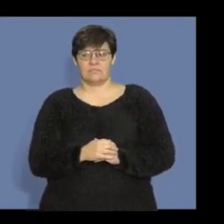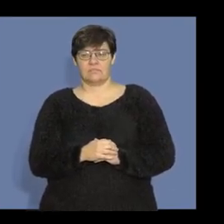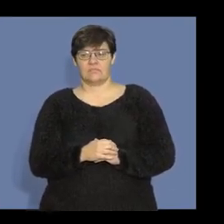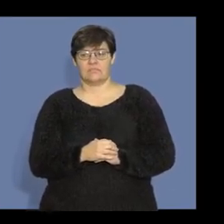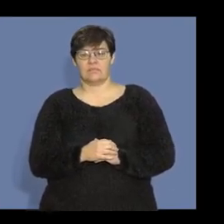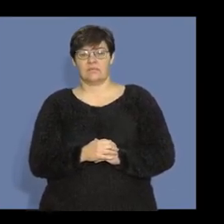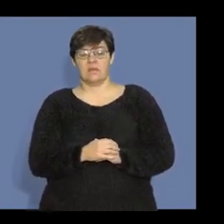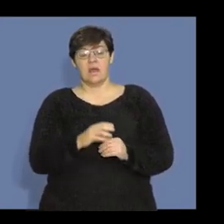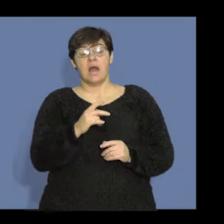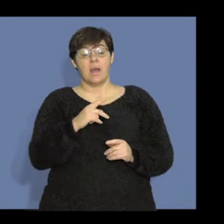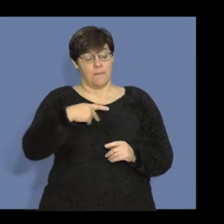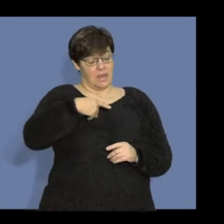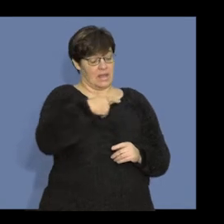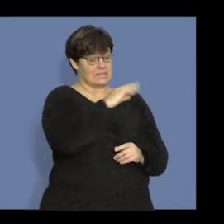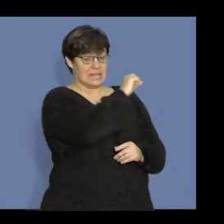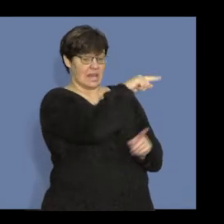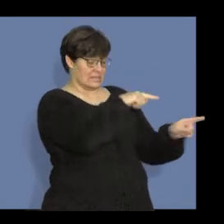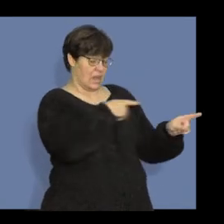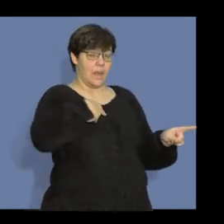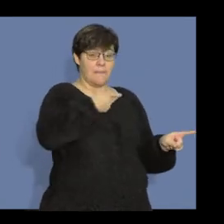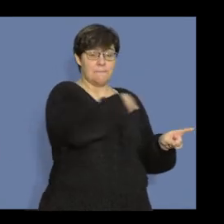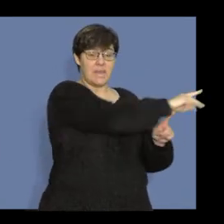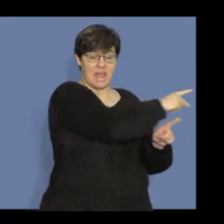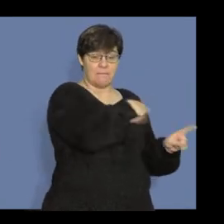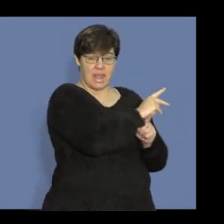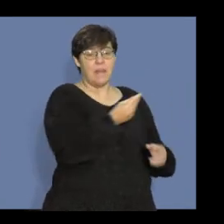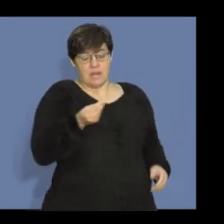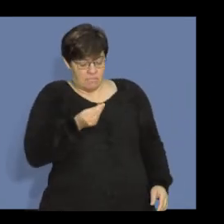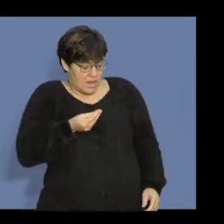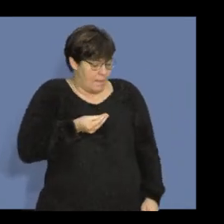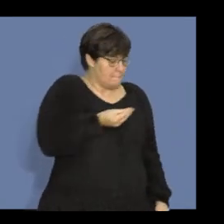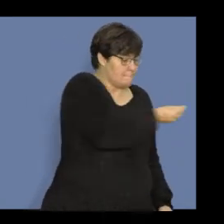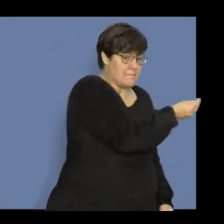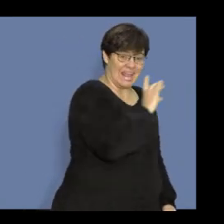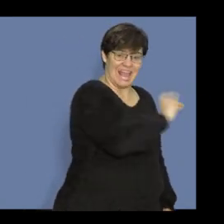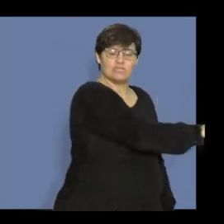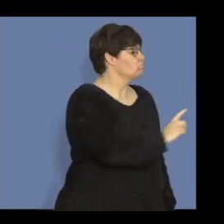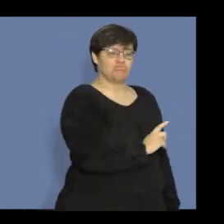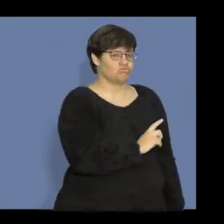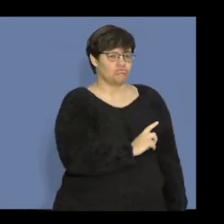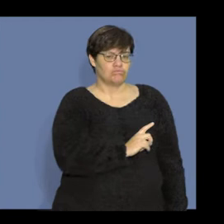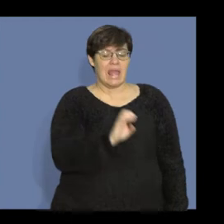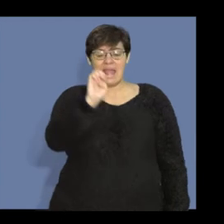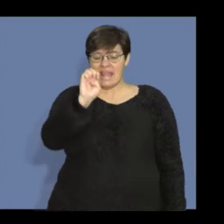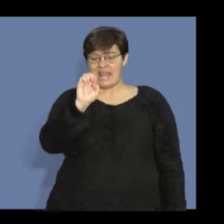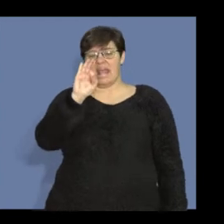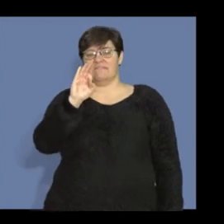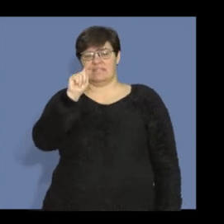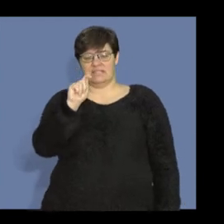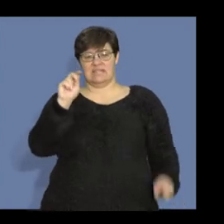All payments to SARS must be done through electronic bank transfers. Remember, we spoke about